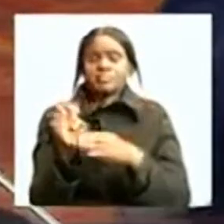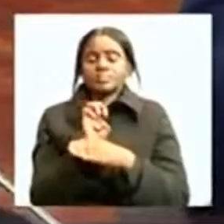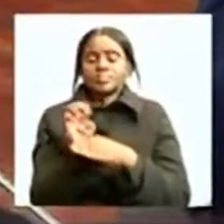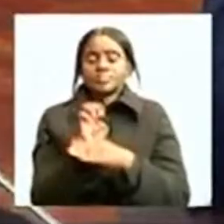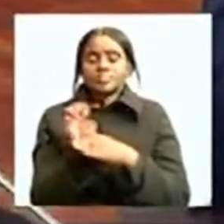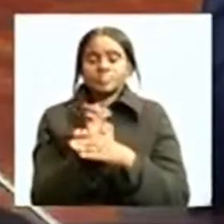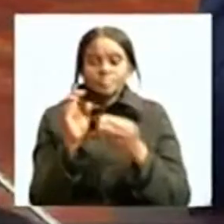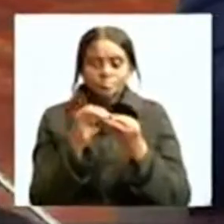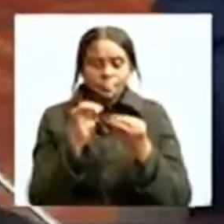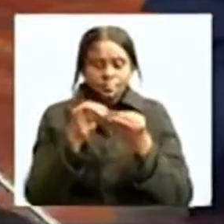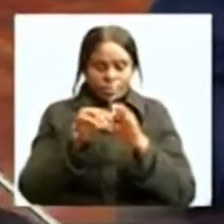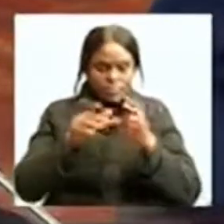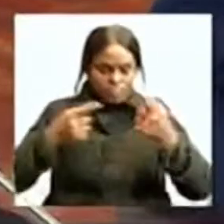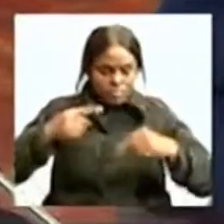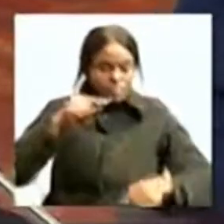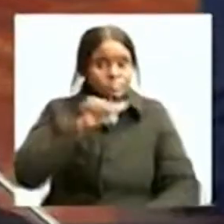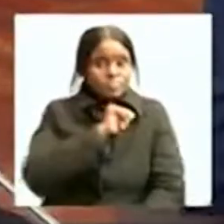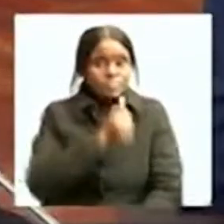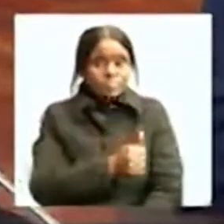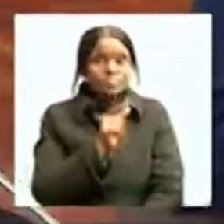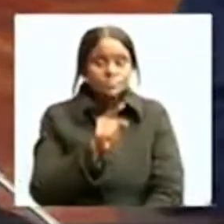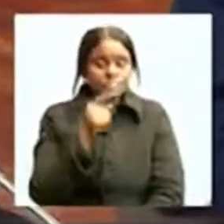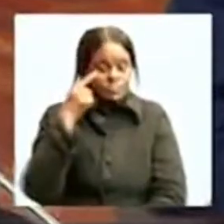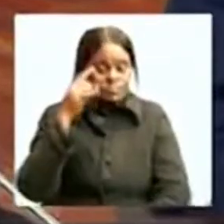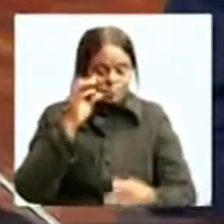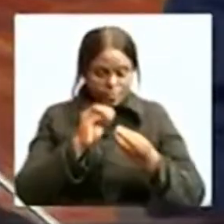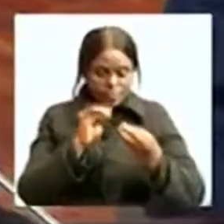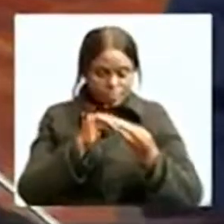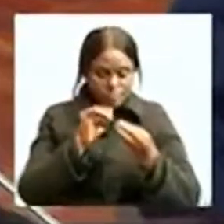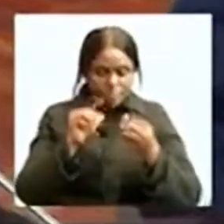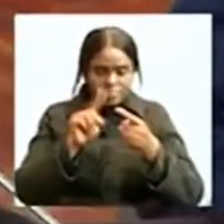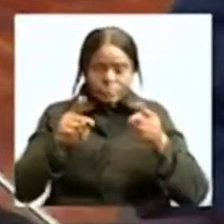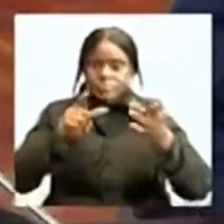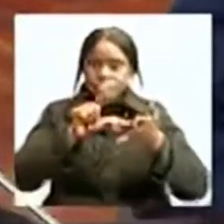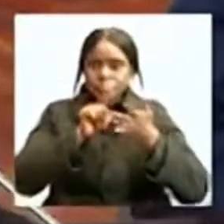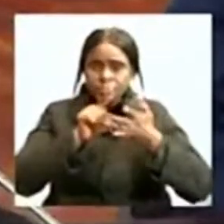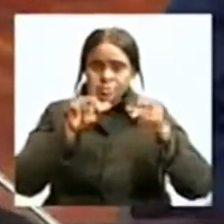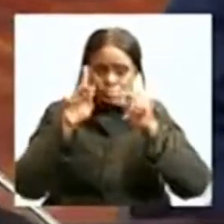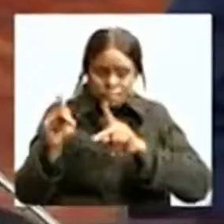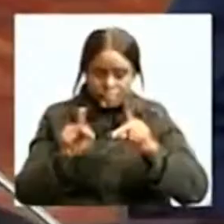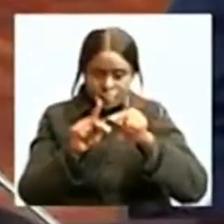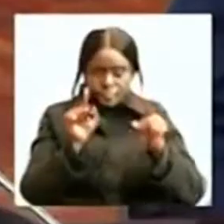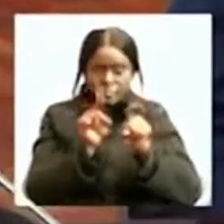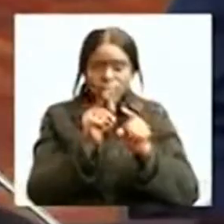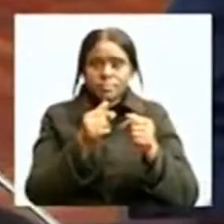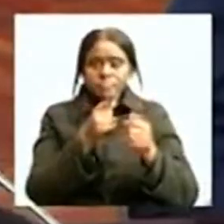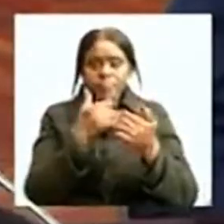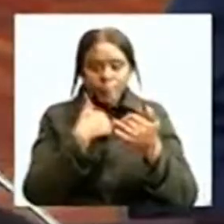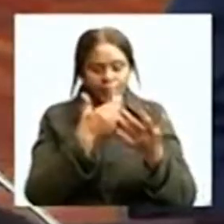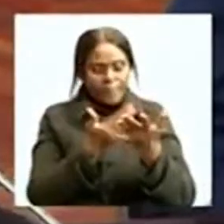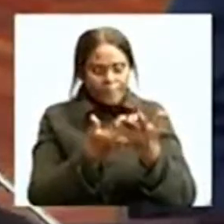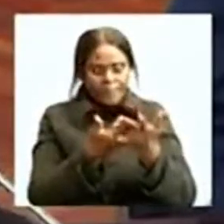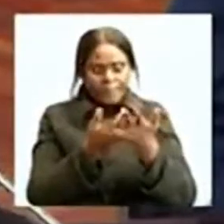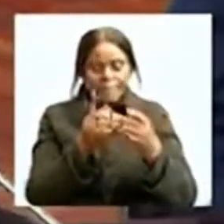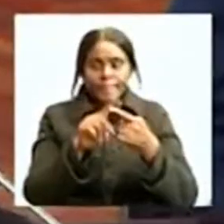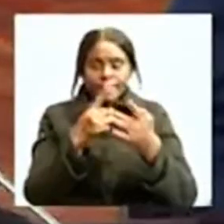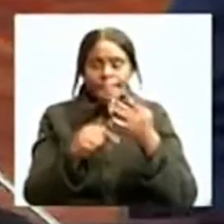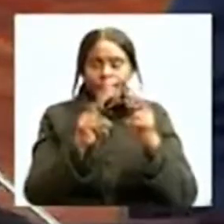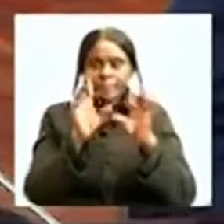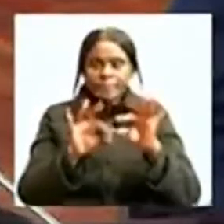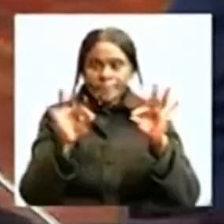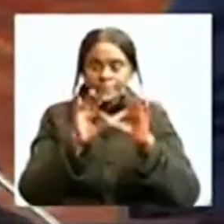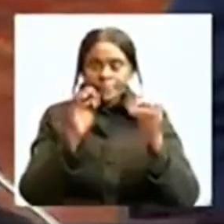evaluation in the local authorities. Further, loan repayment performance is being considered as a